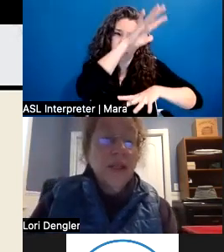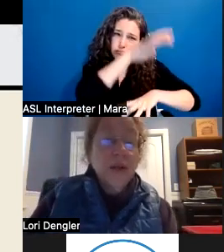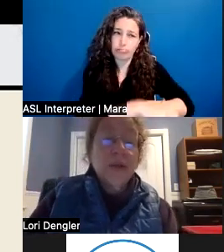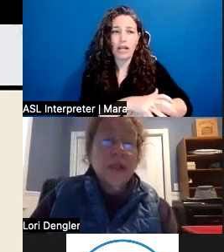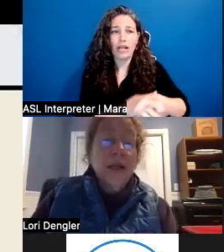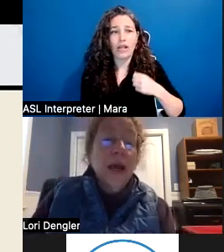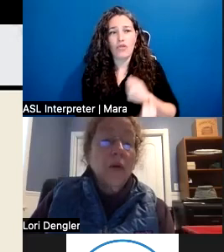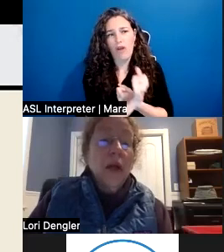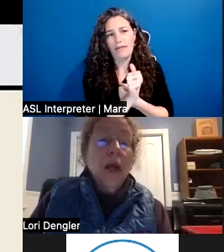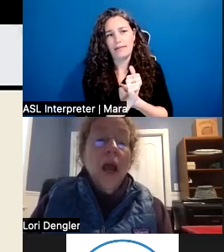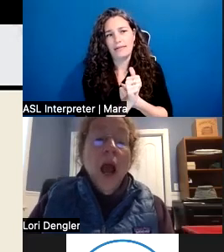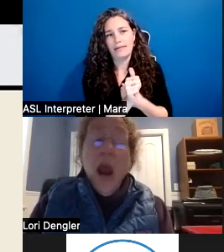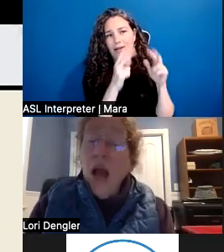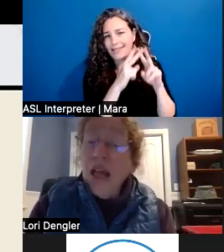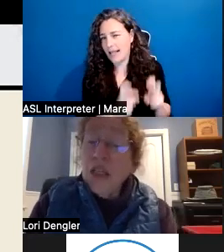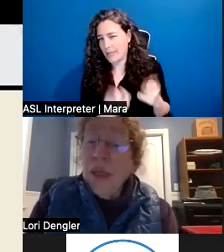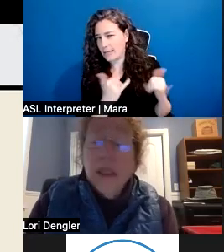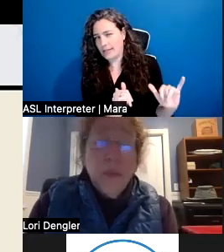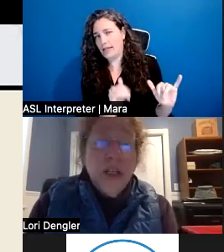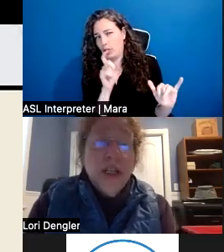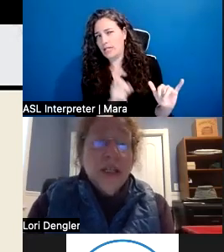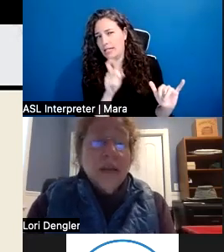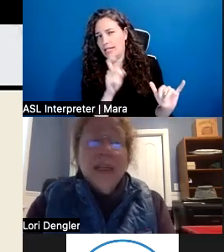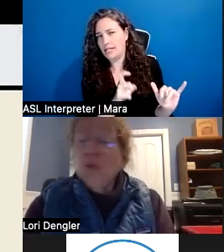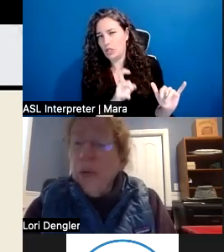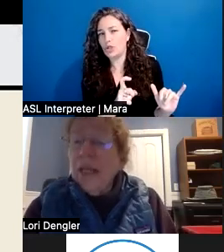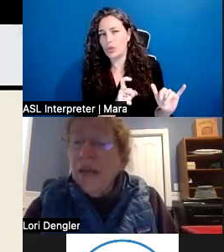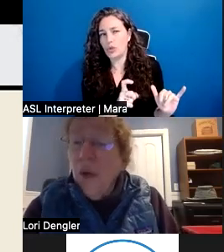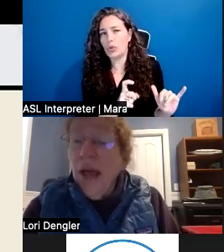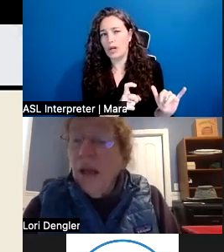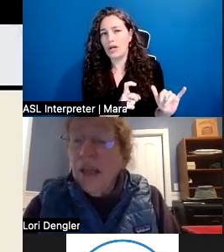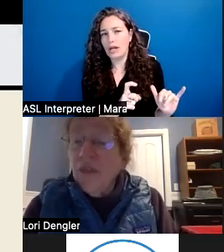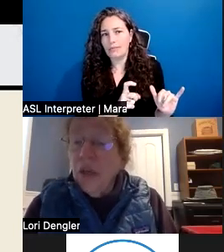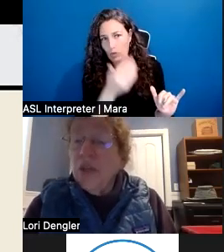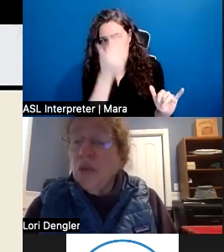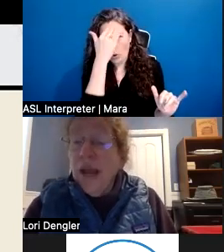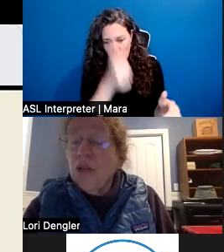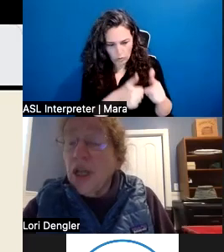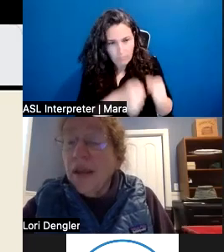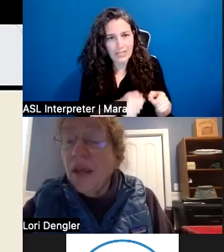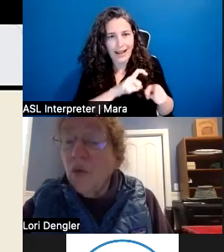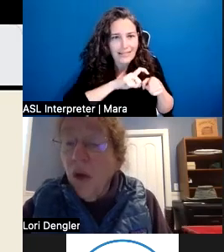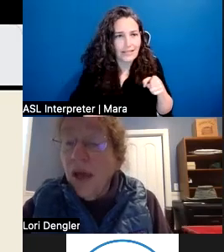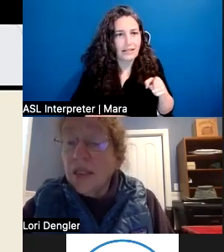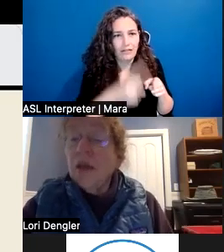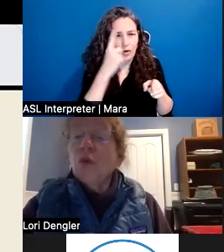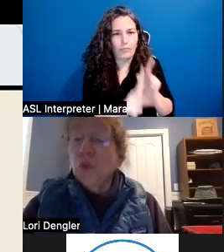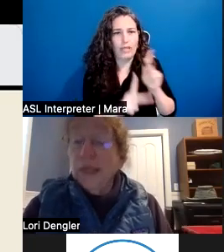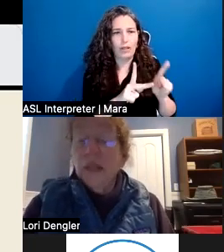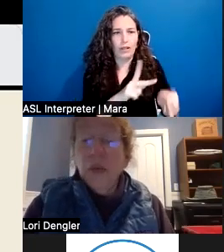warning centers send out. Our hospital and bridges did really well, even though this ground shaking